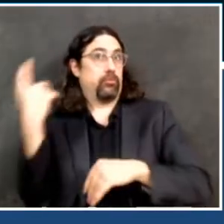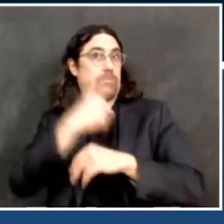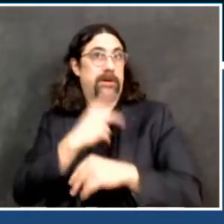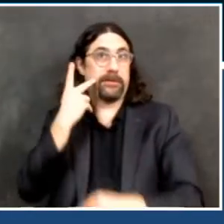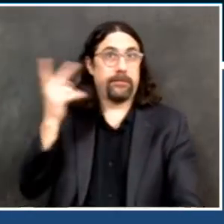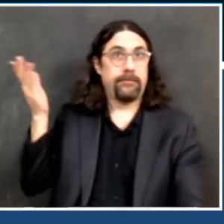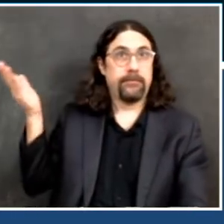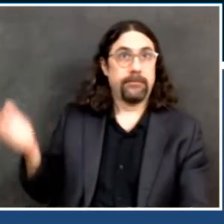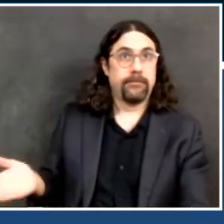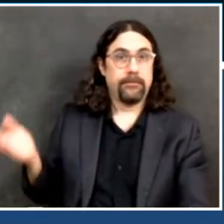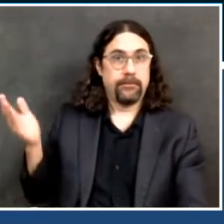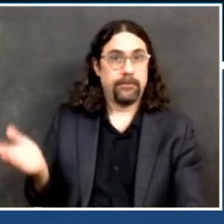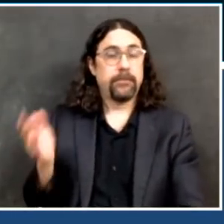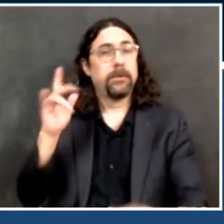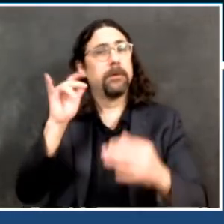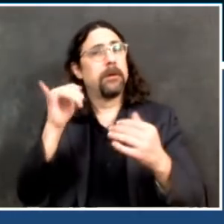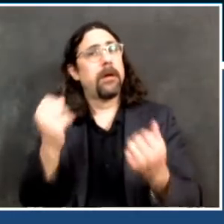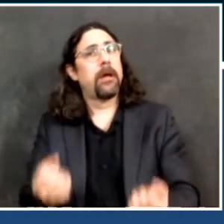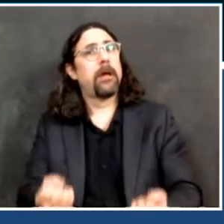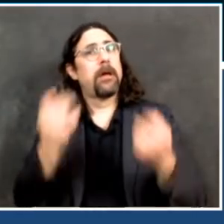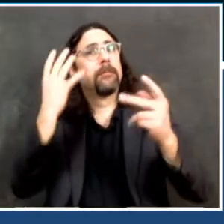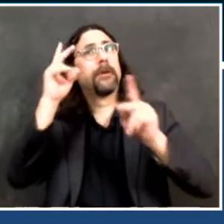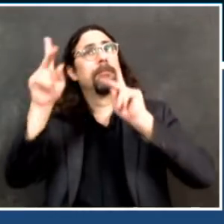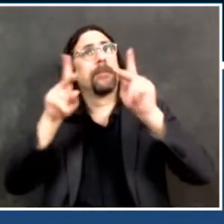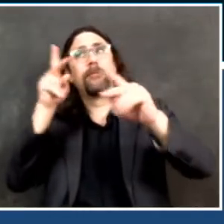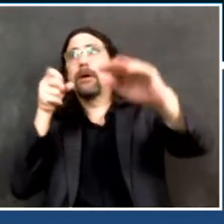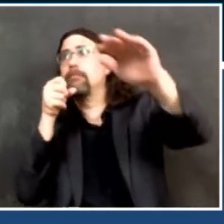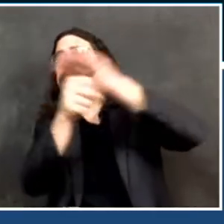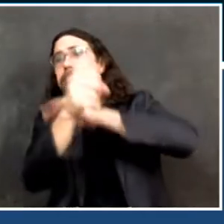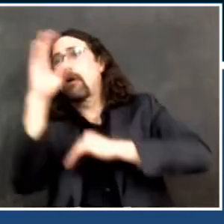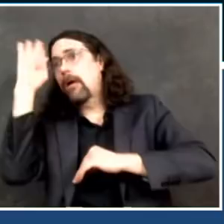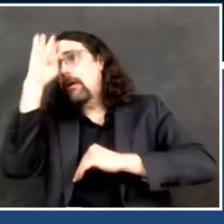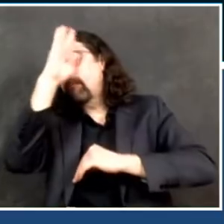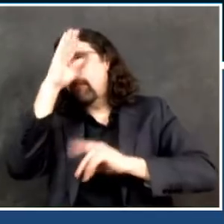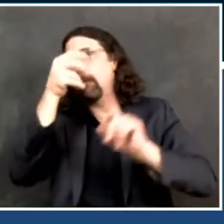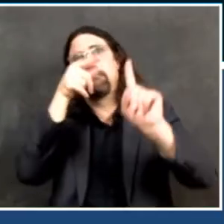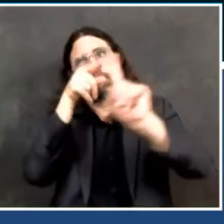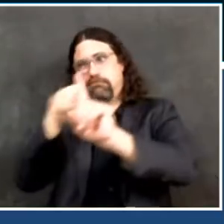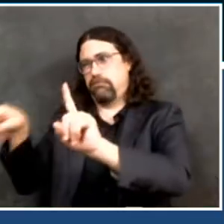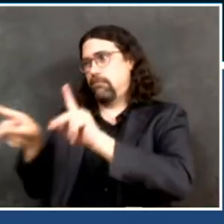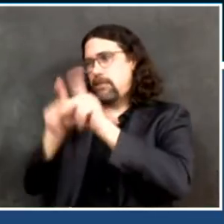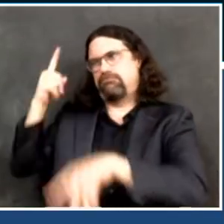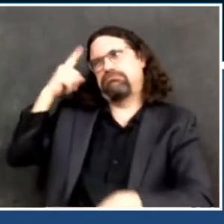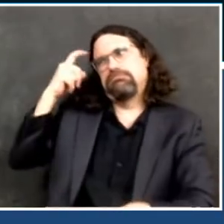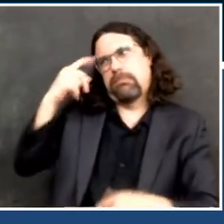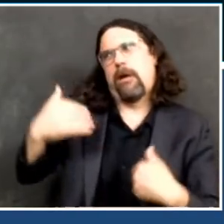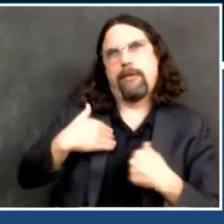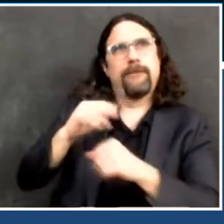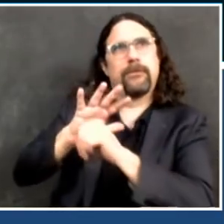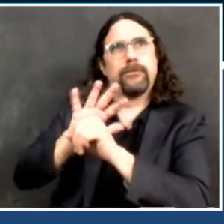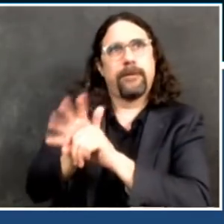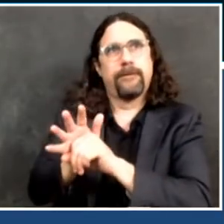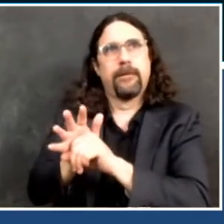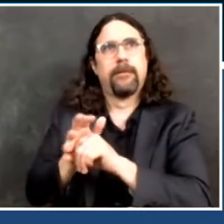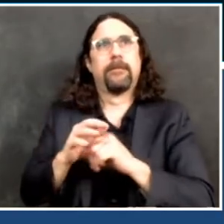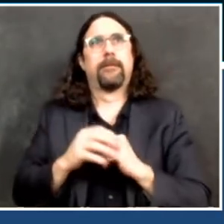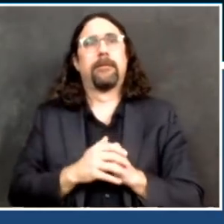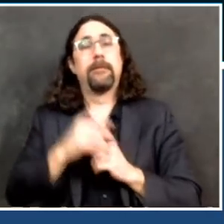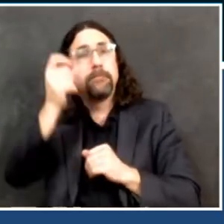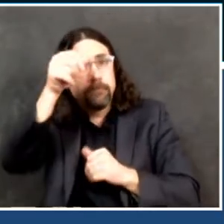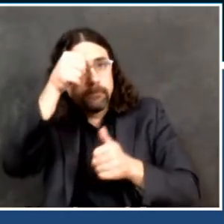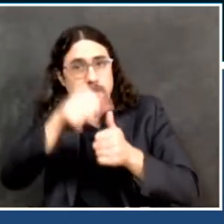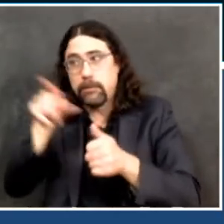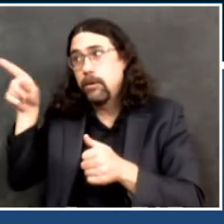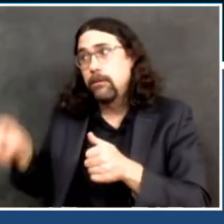for suspected COVID-19 cases. And again, this is a 2-day lag in the data. So on April 12th,